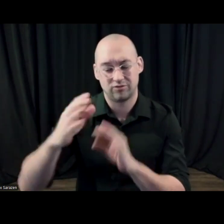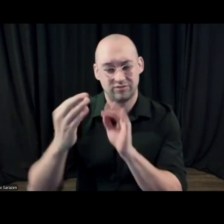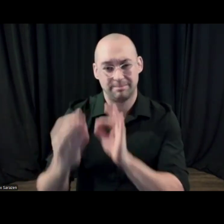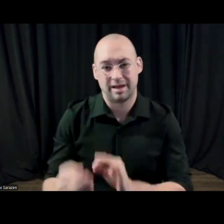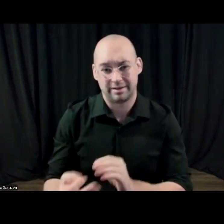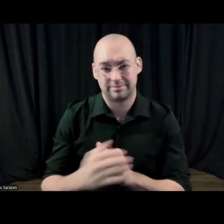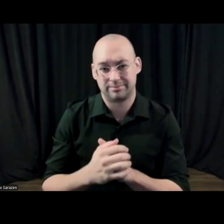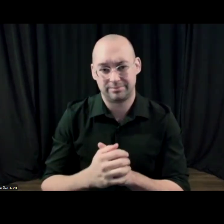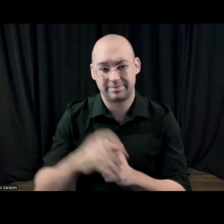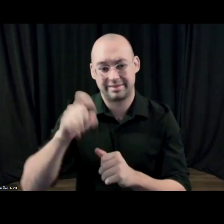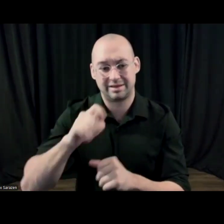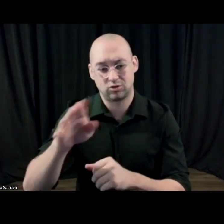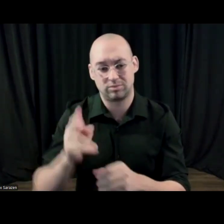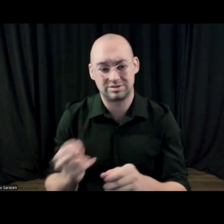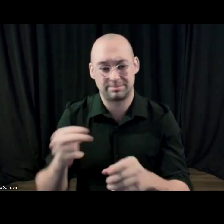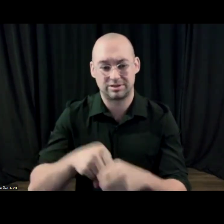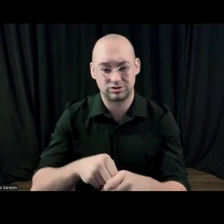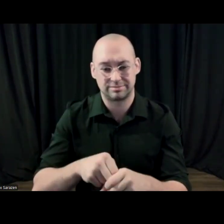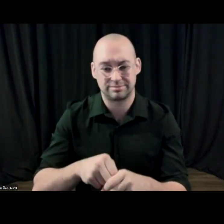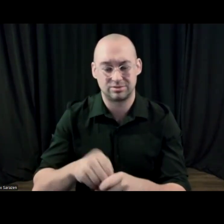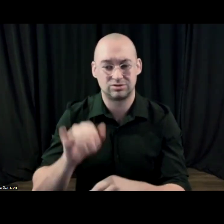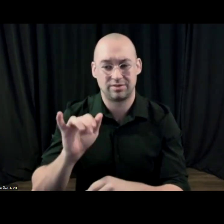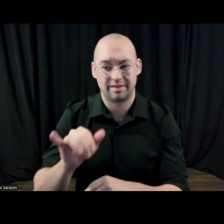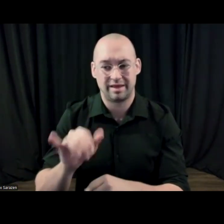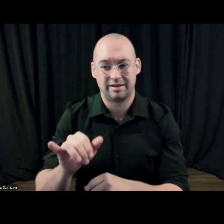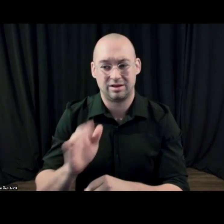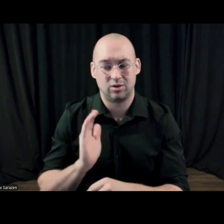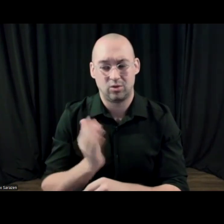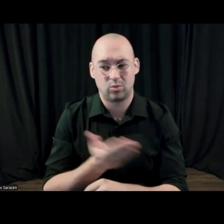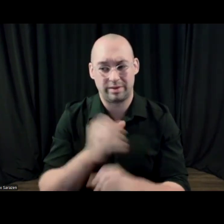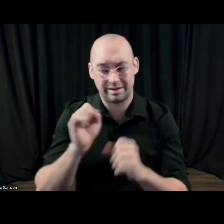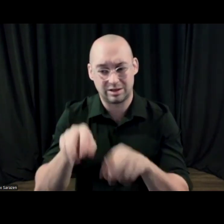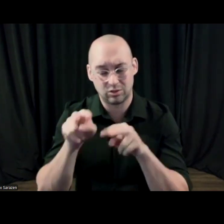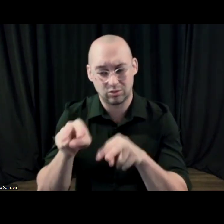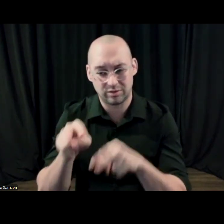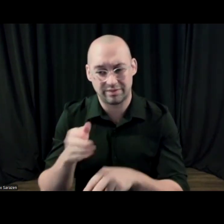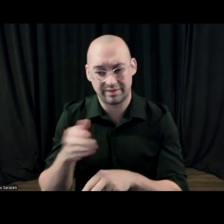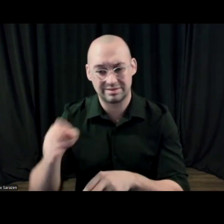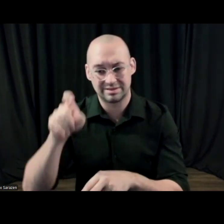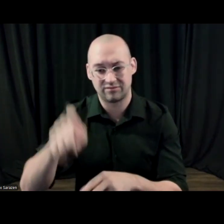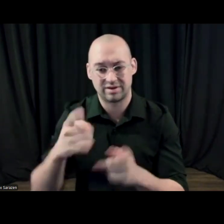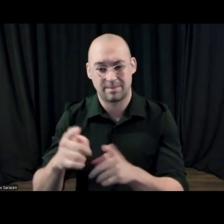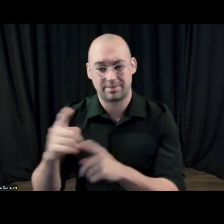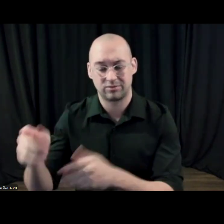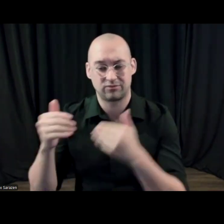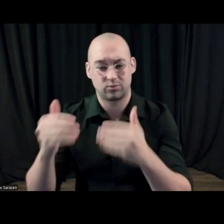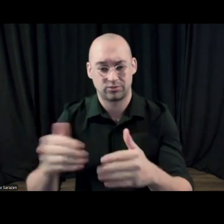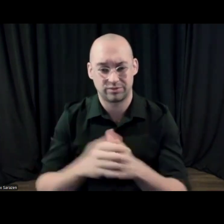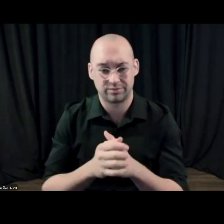your participation so that we can look at things that need to happen going forward.